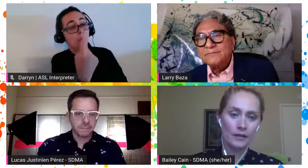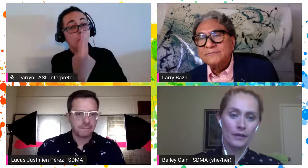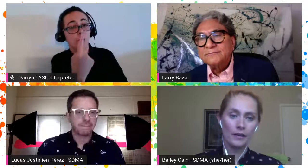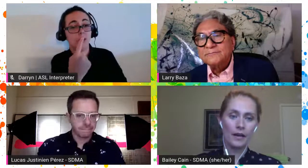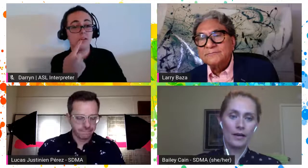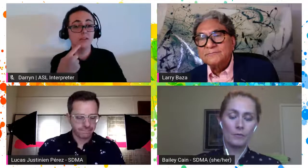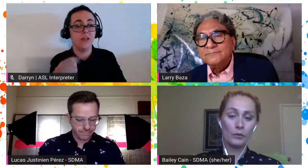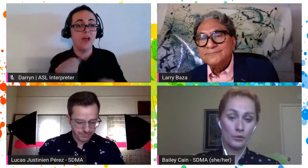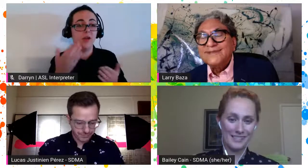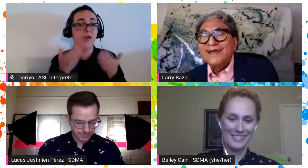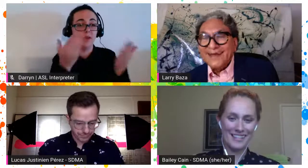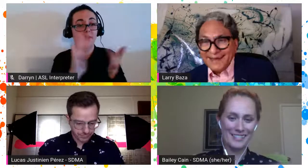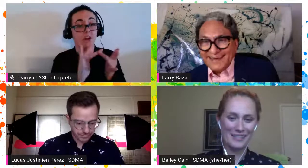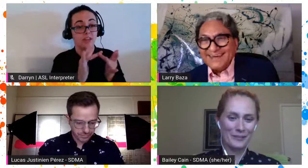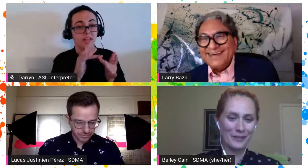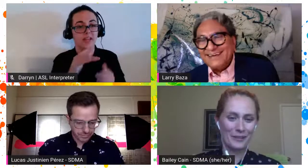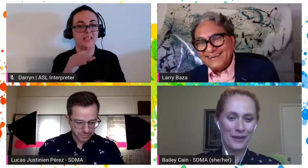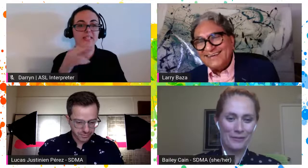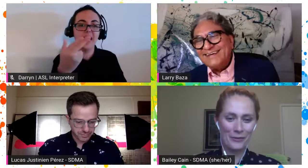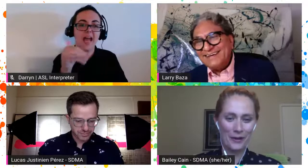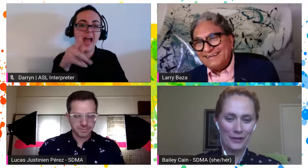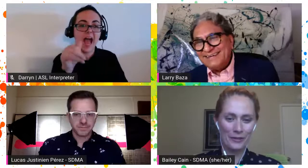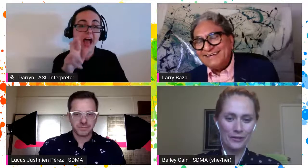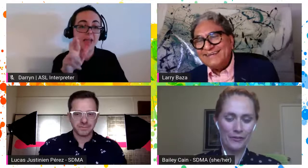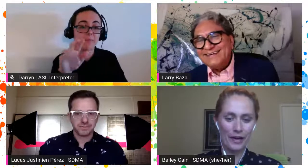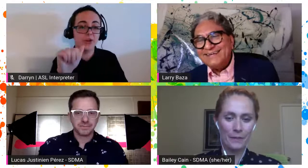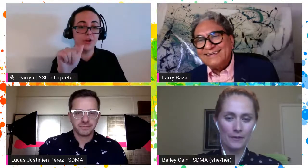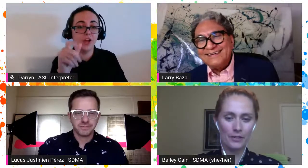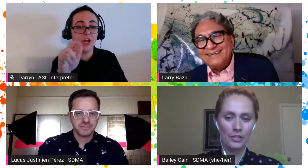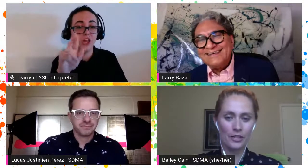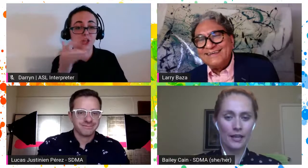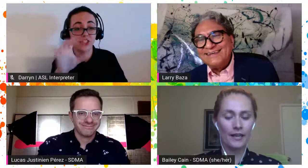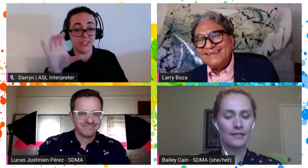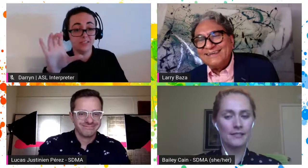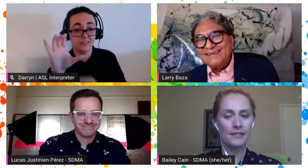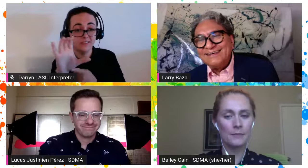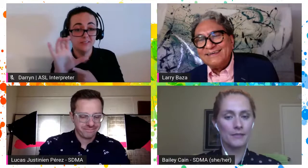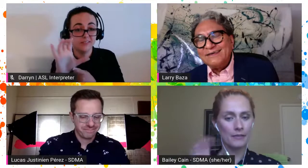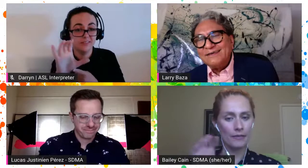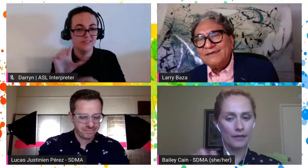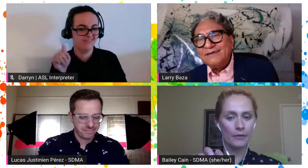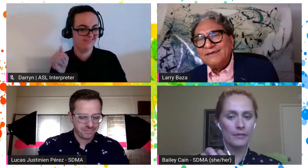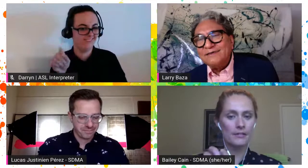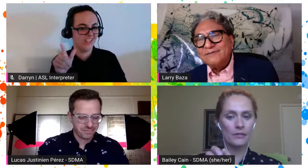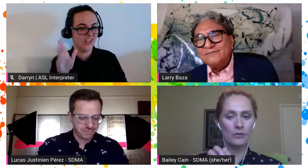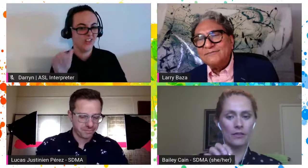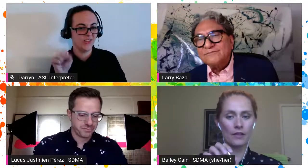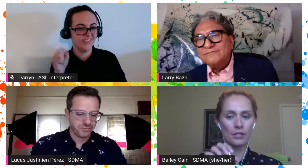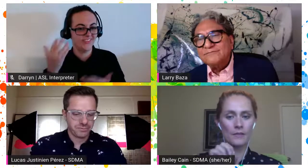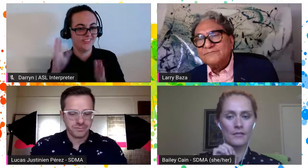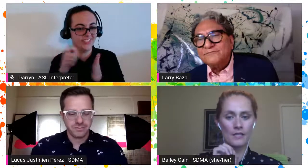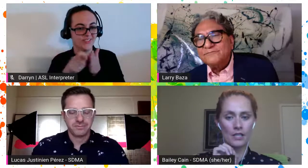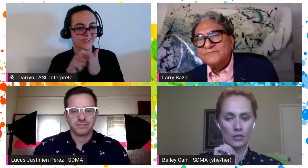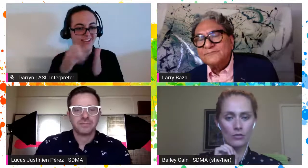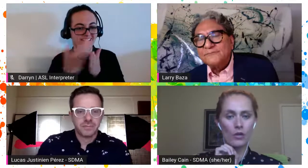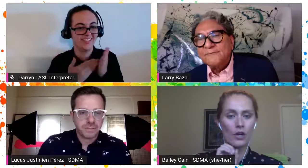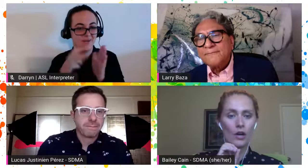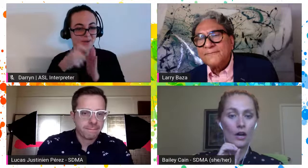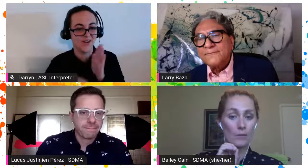Hyperallergic. Mm-hmm. Lucas has actually written a few articles for Hyperallergic, and it doesn't specifically always deal with